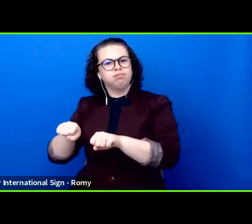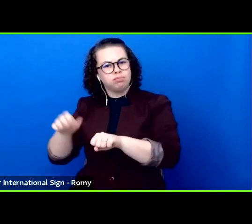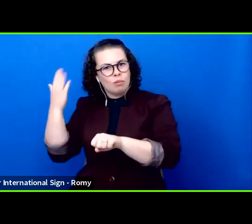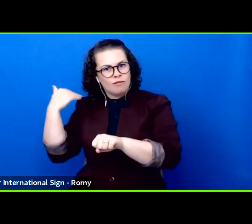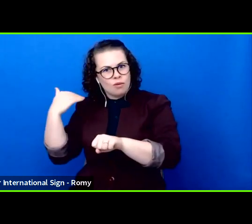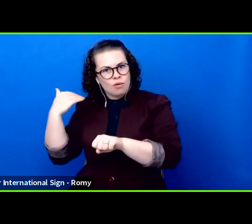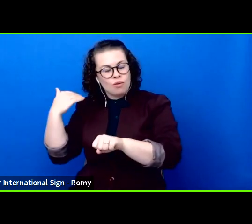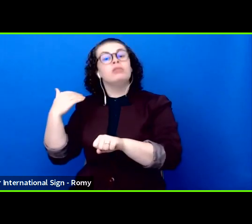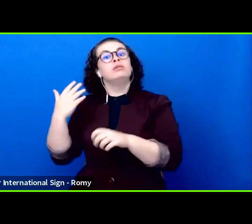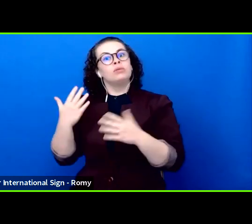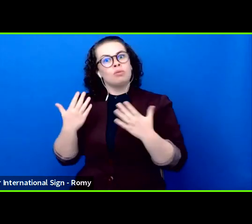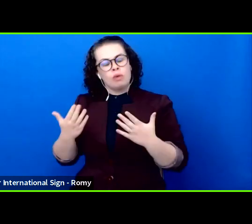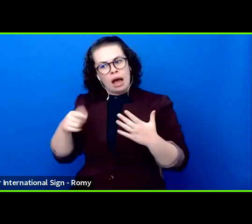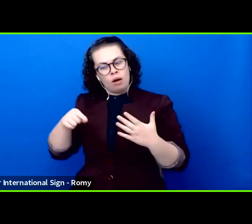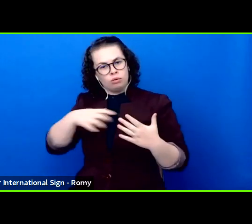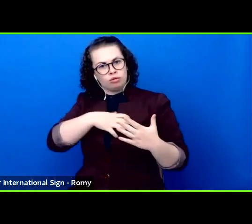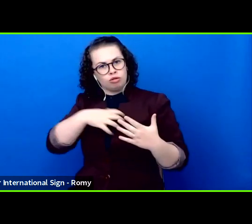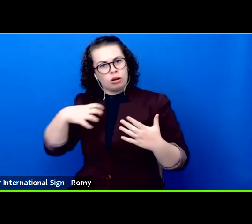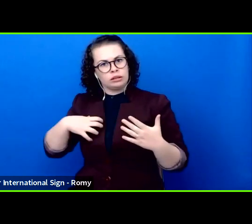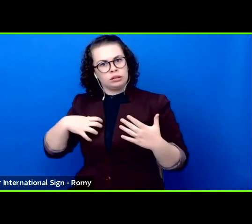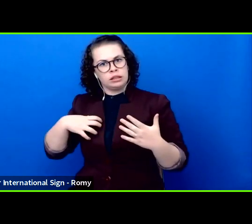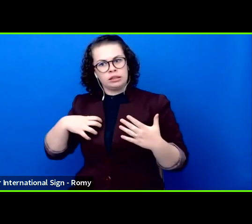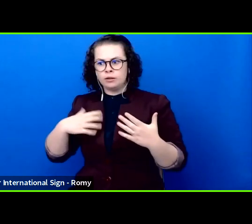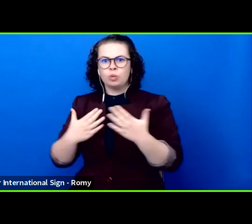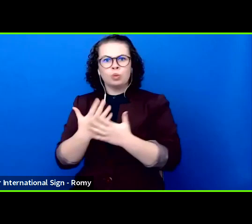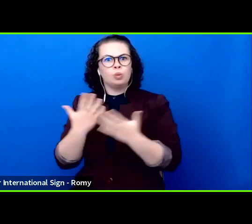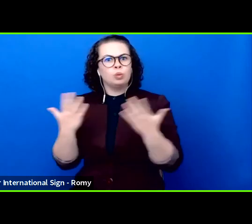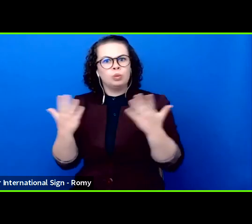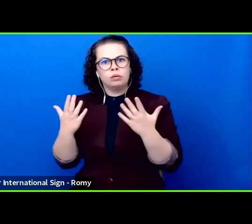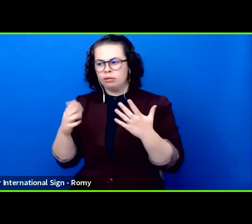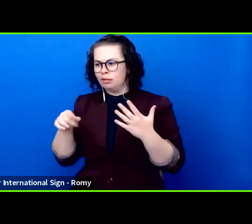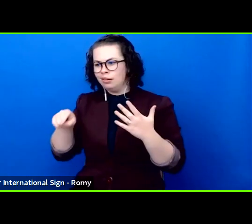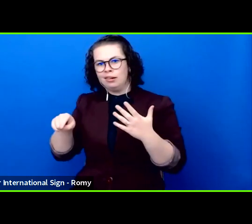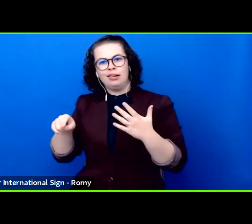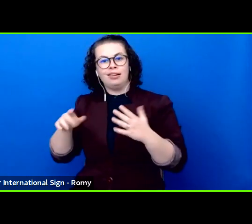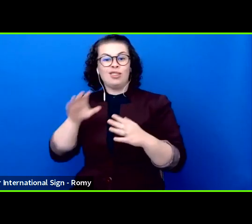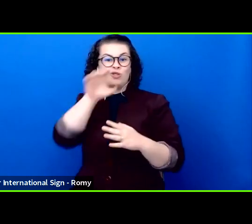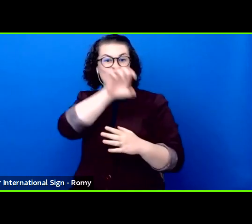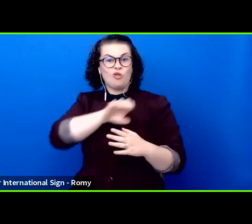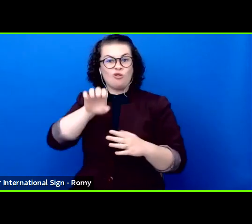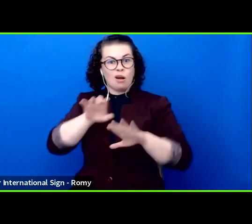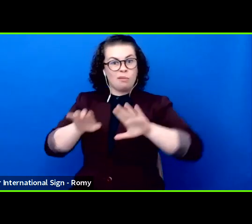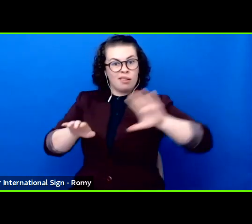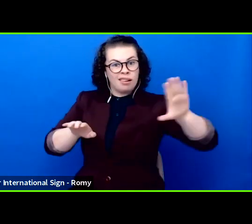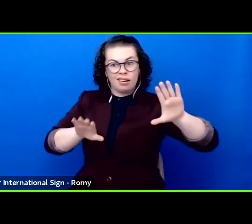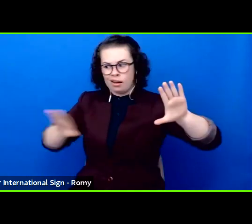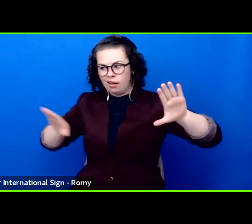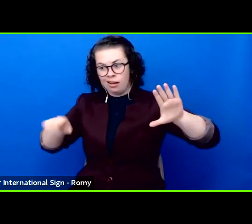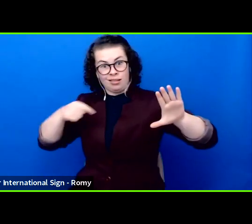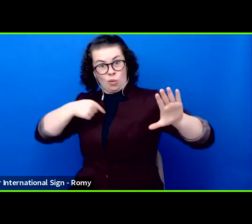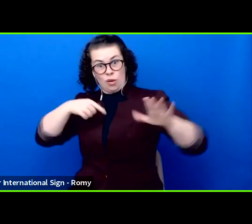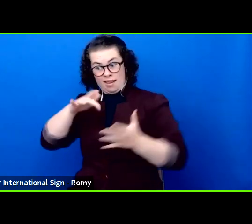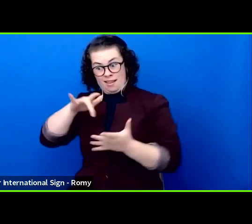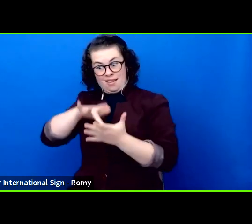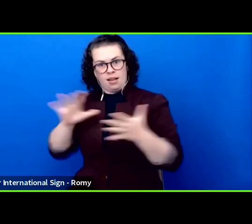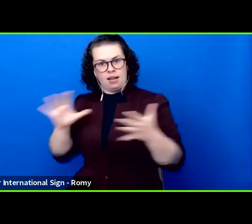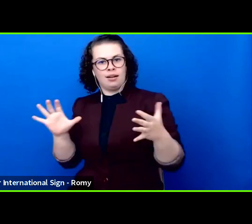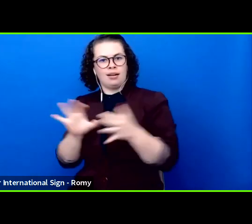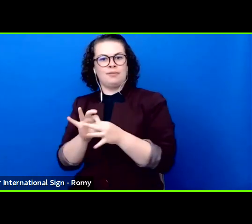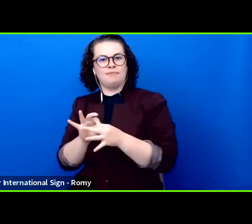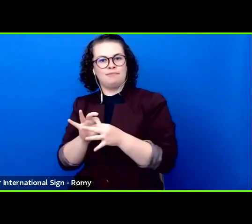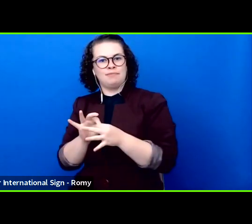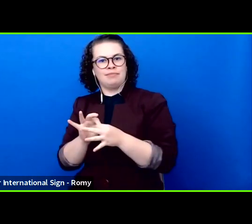place to creating links between Eastern and Western Europe. I would like to invite you not